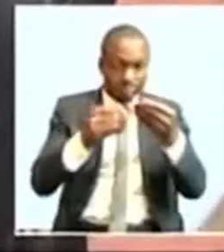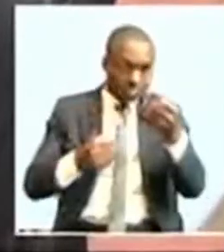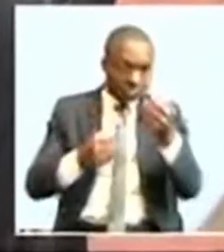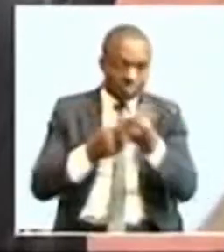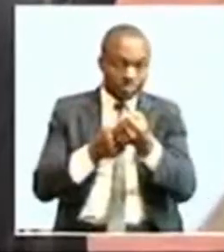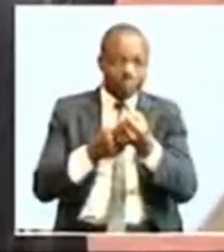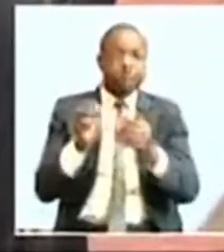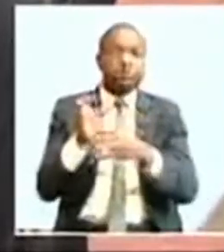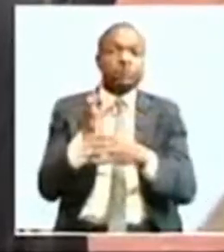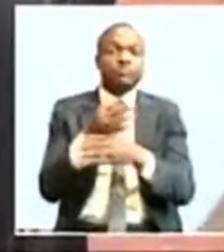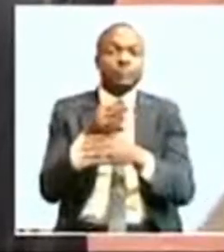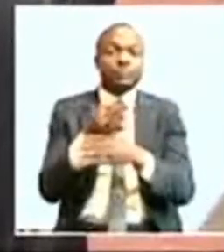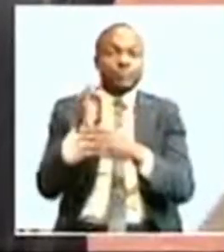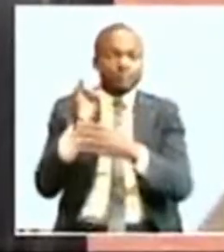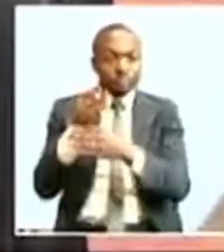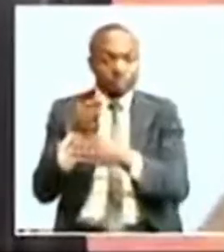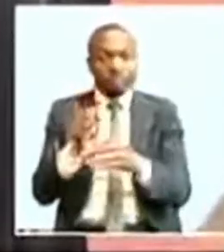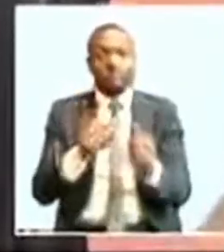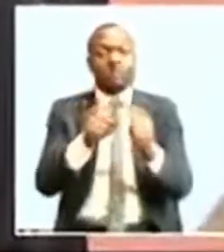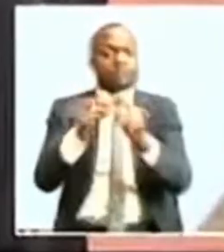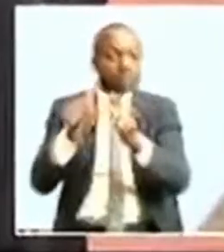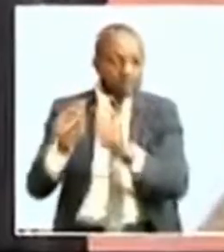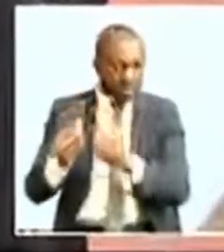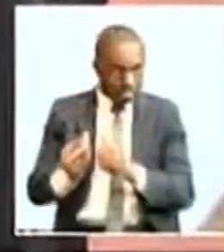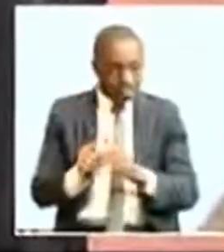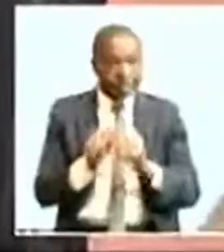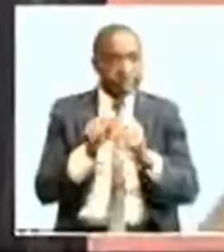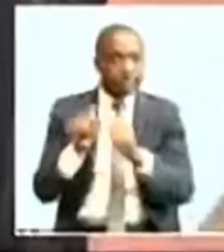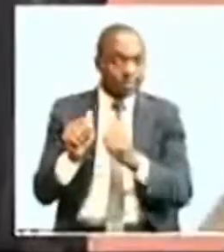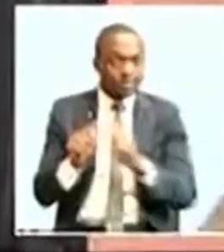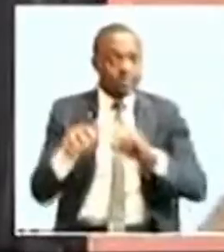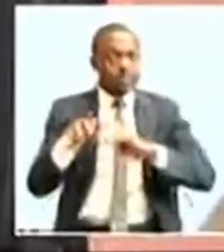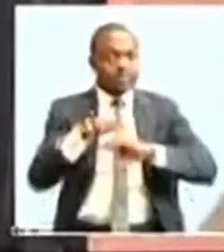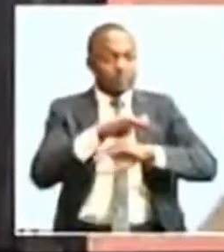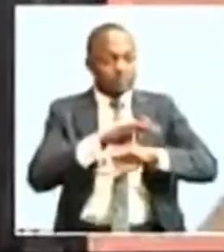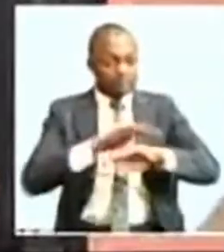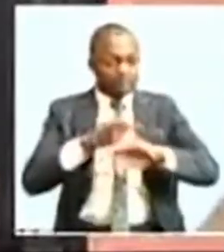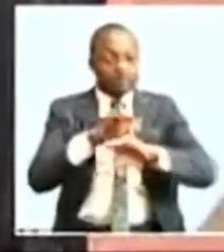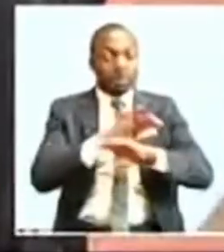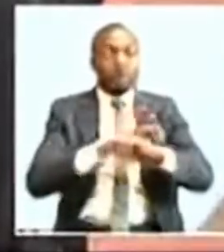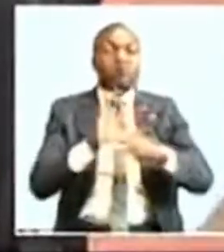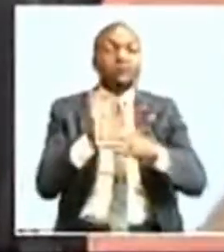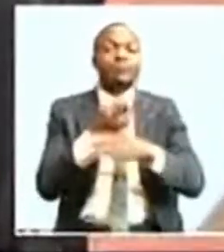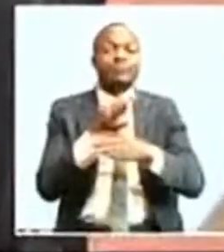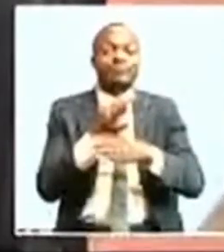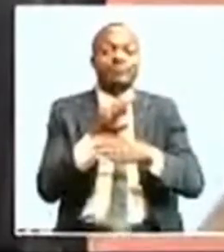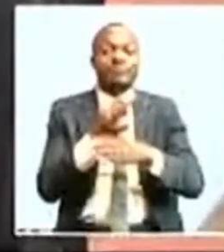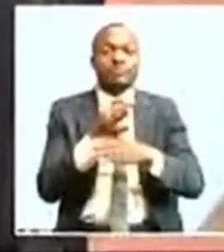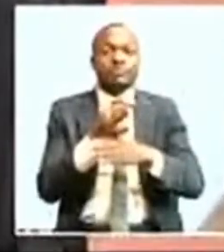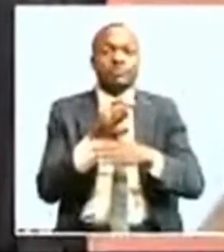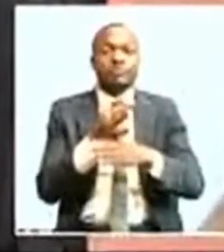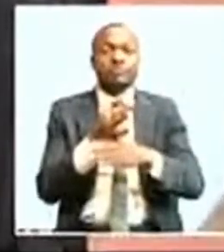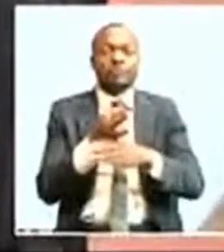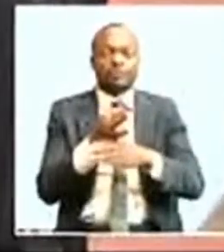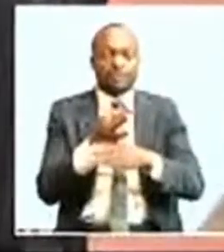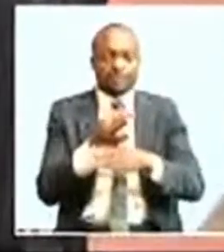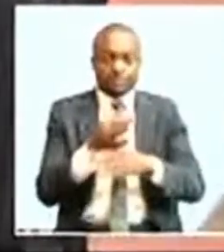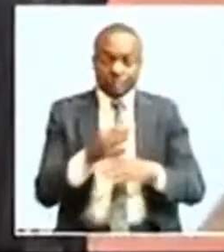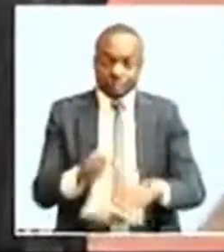fishing or fishing-related activities regarding an overfished stock. Currently in the country, we